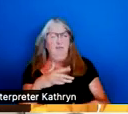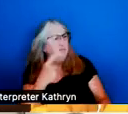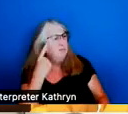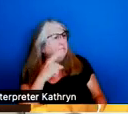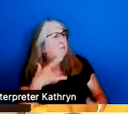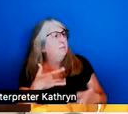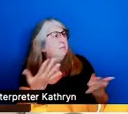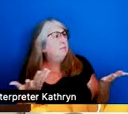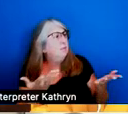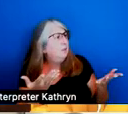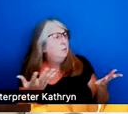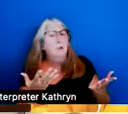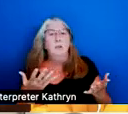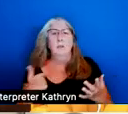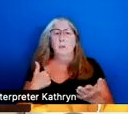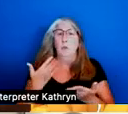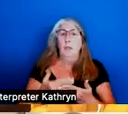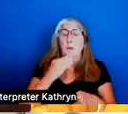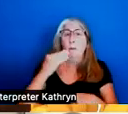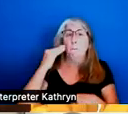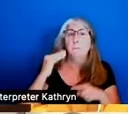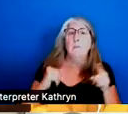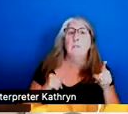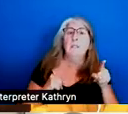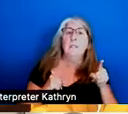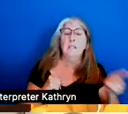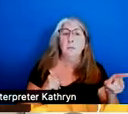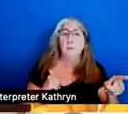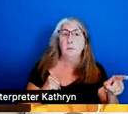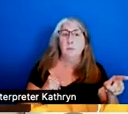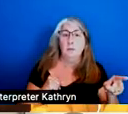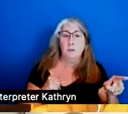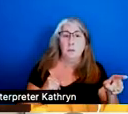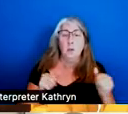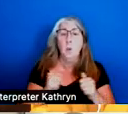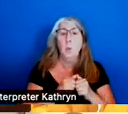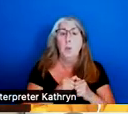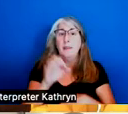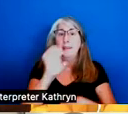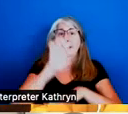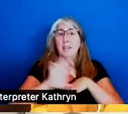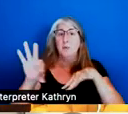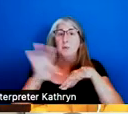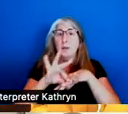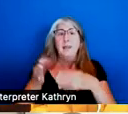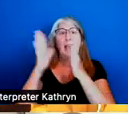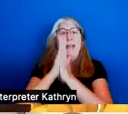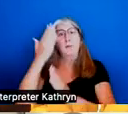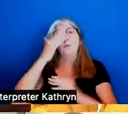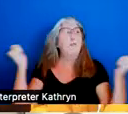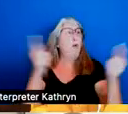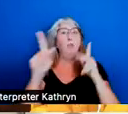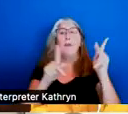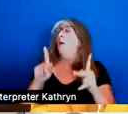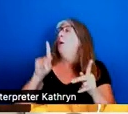So when I got home, he was in there with a engagement ring and asked me in front of everybody, will you